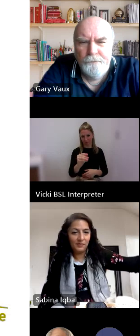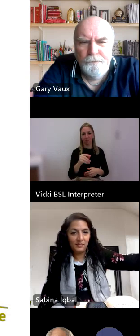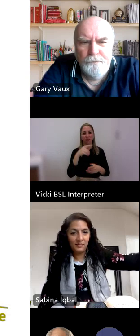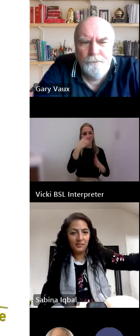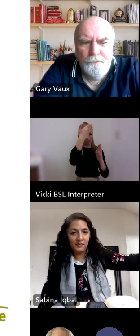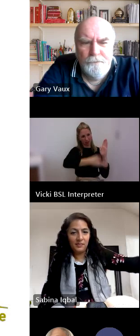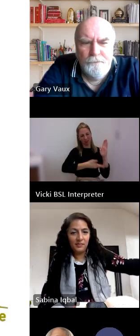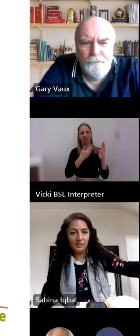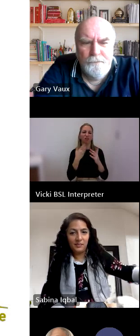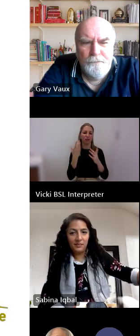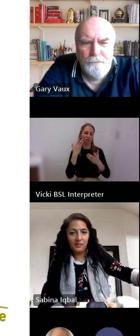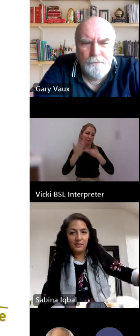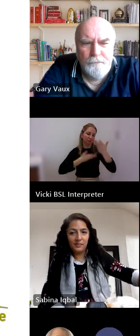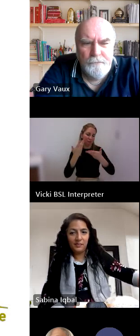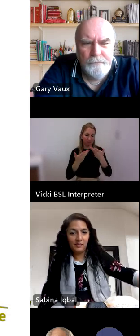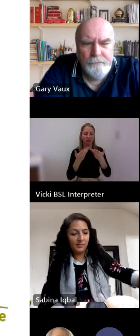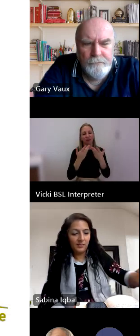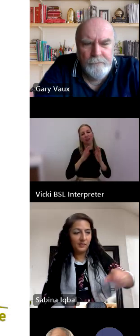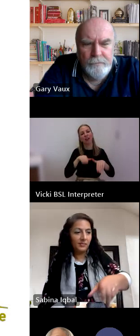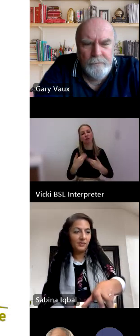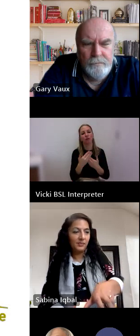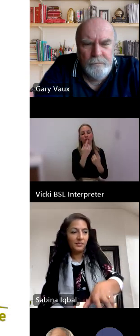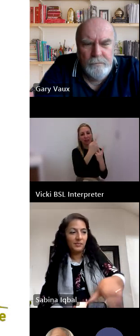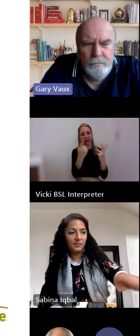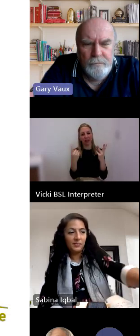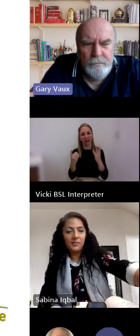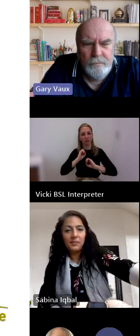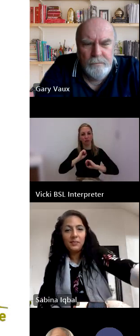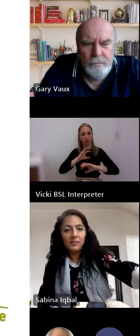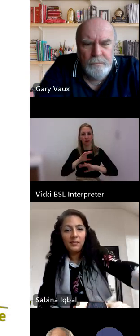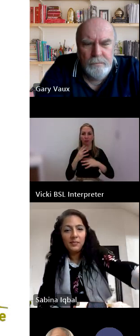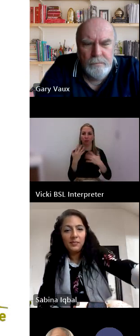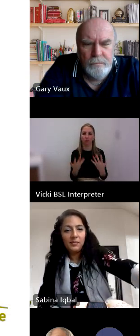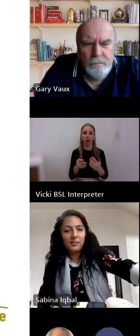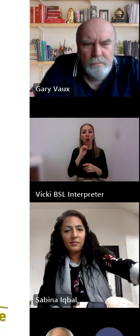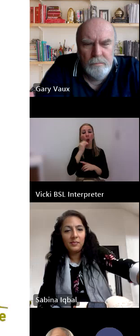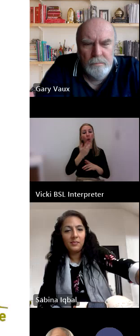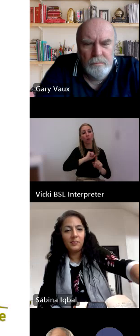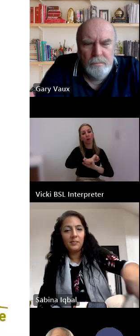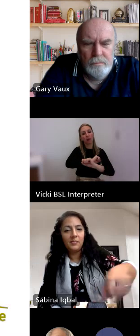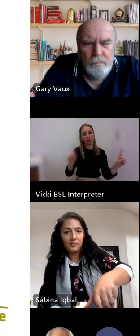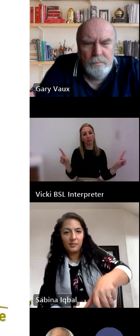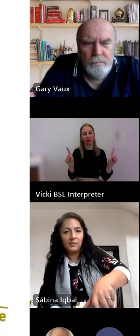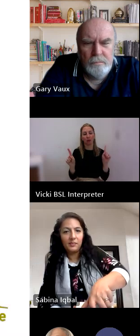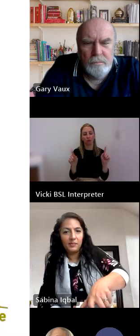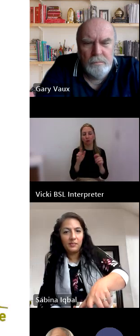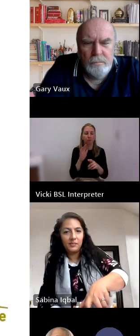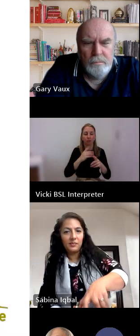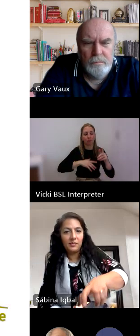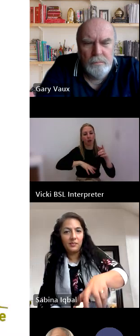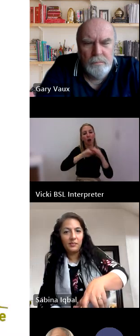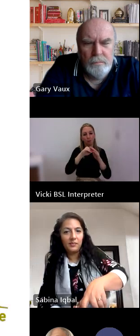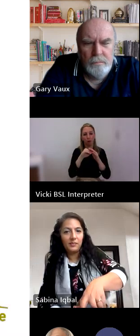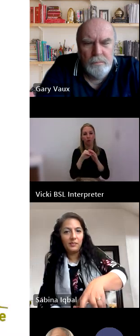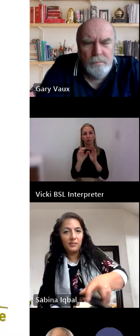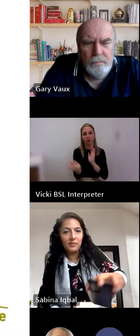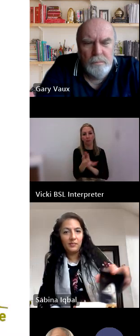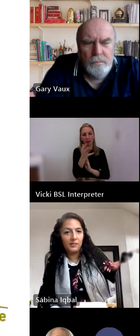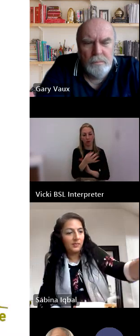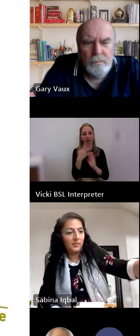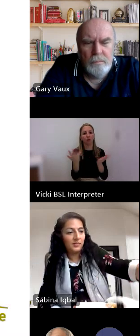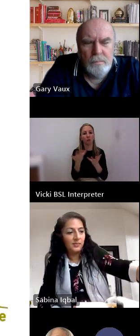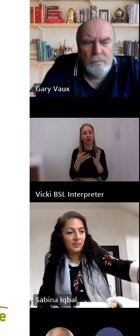are today that you'll be hearing from. A copy of the slides will also be on the cost of living website as well. We'll pop